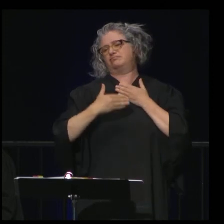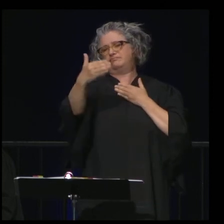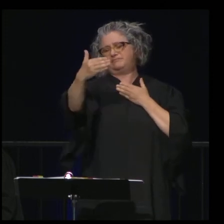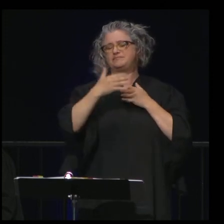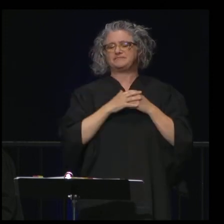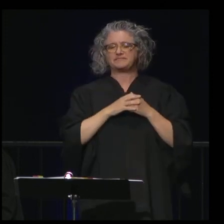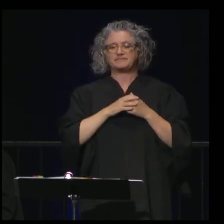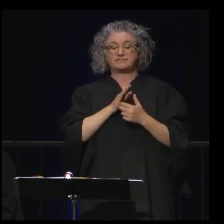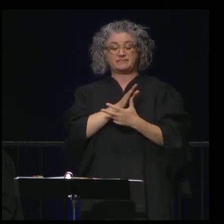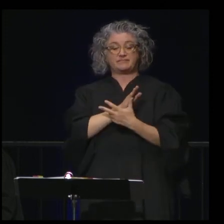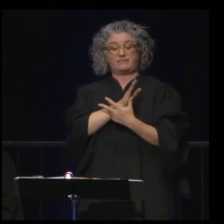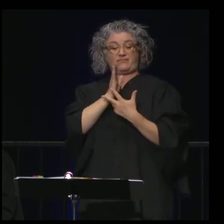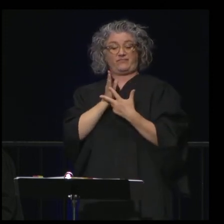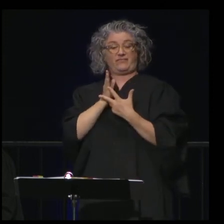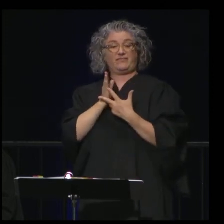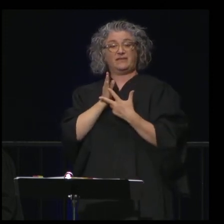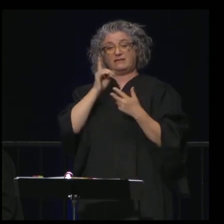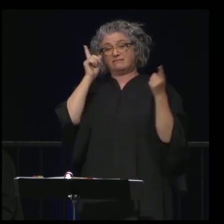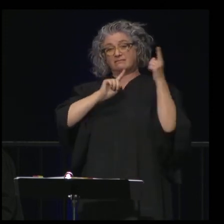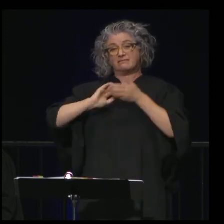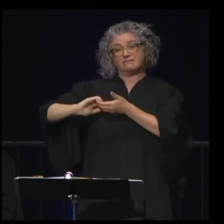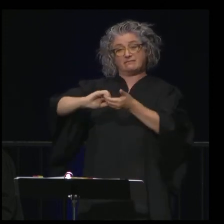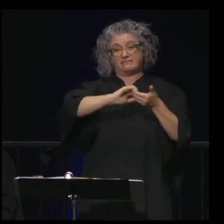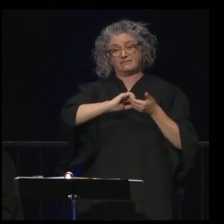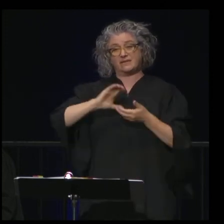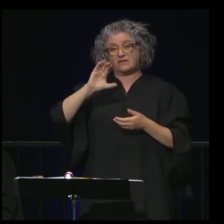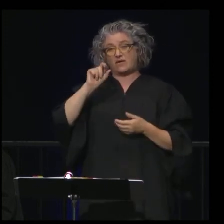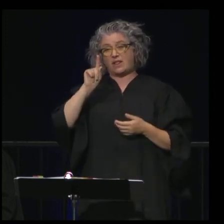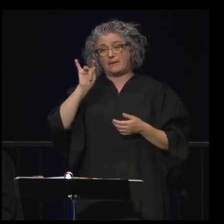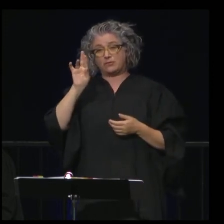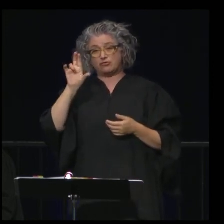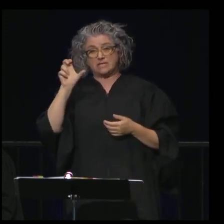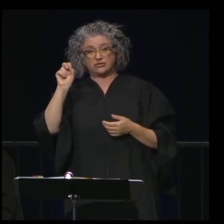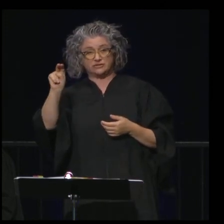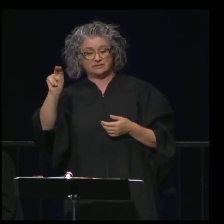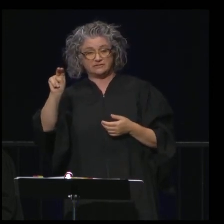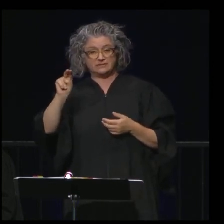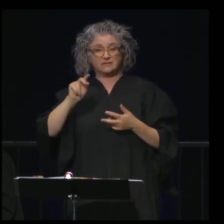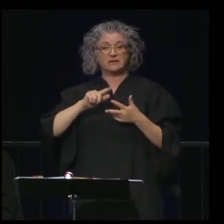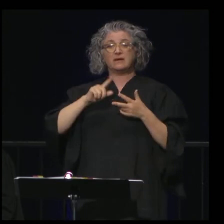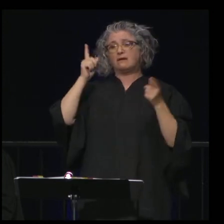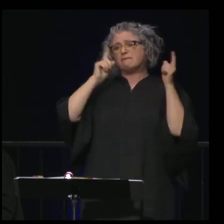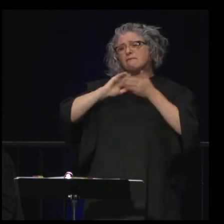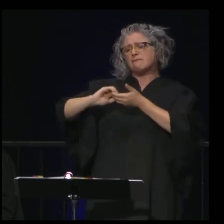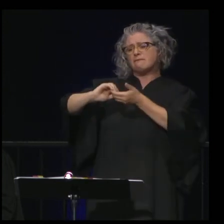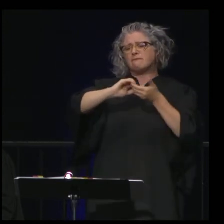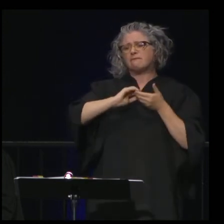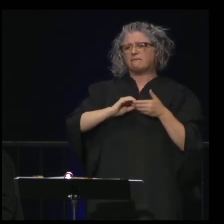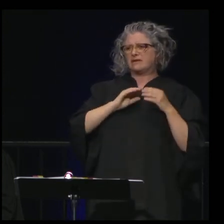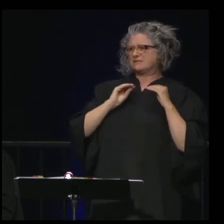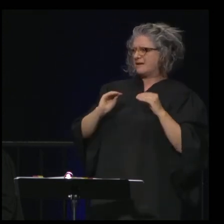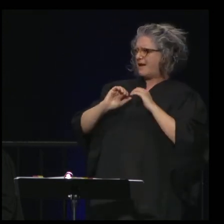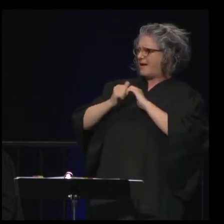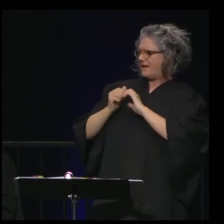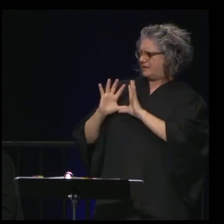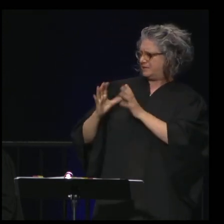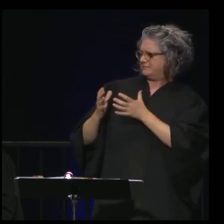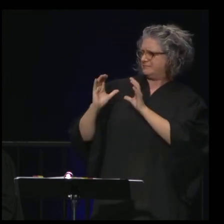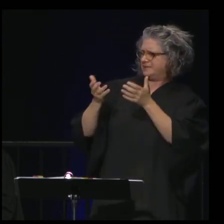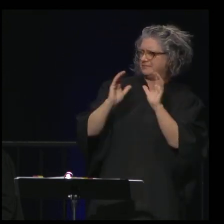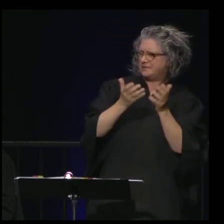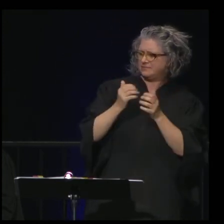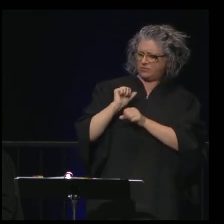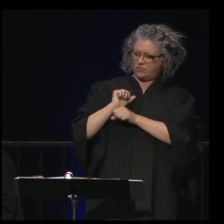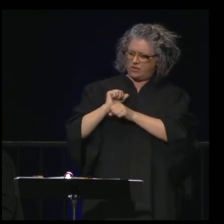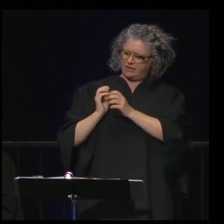The second is collaboration. This university has taught you how to work in teams, and it has taught you how to